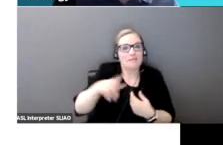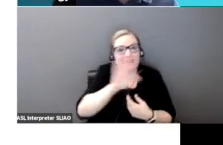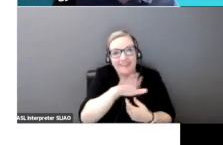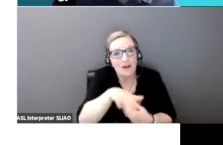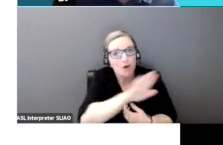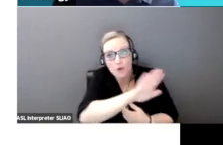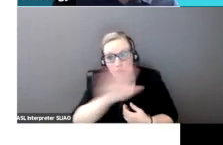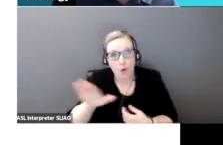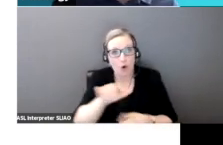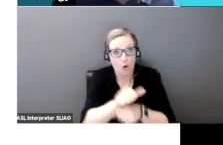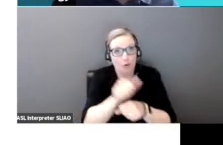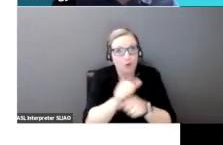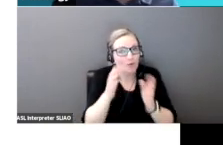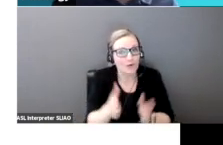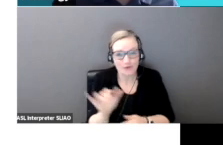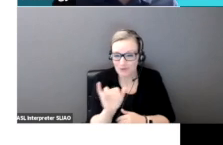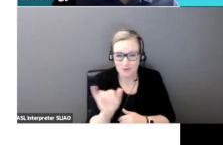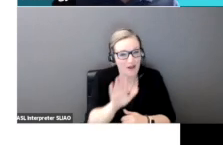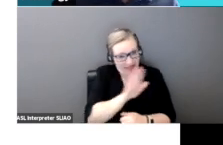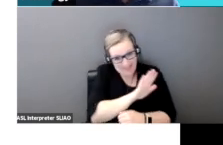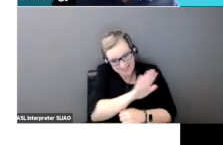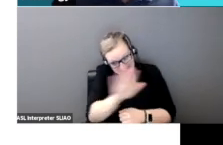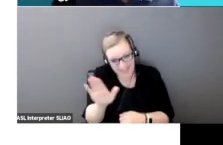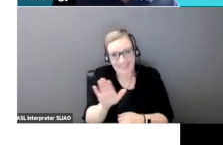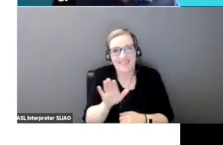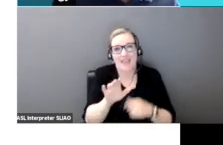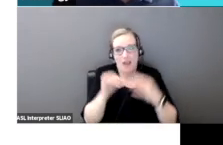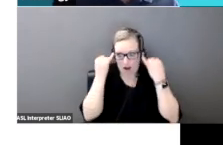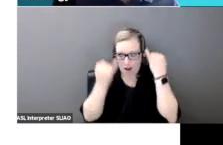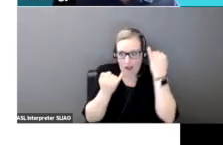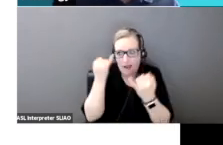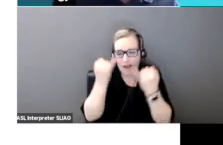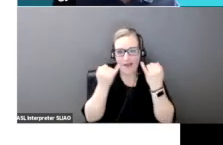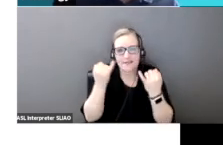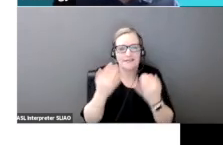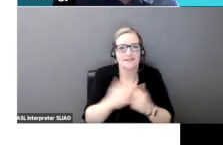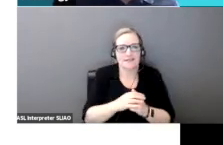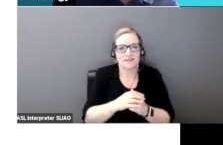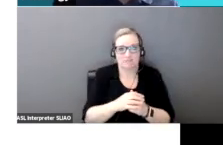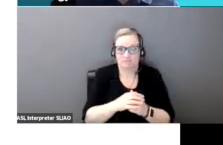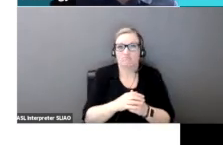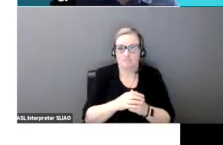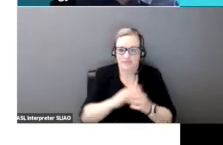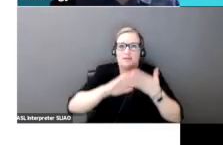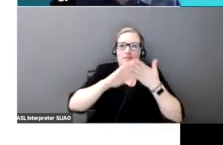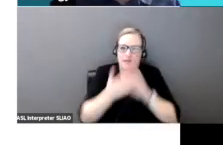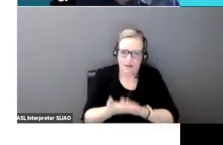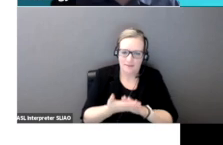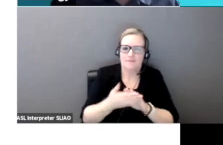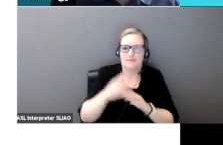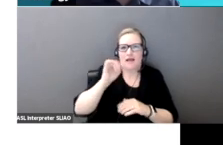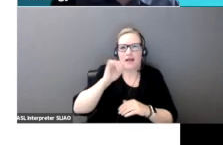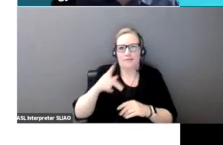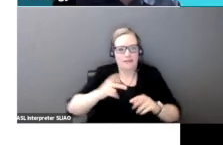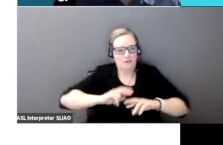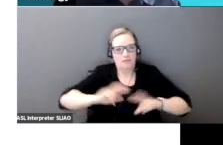your employees or contractors, that's also very much the IP that you have